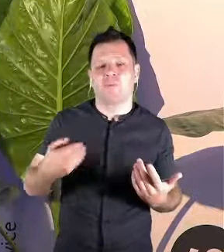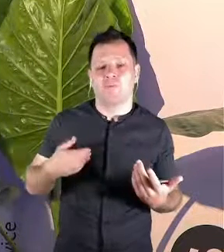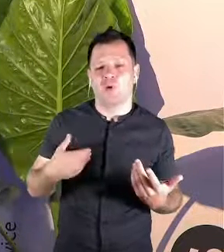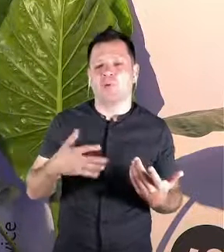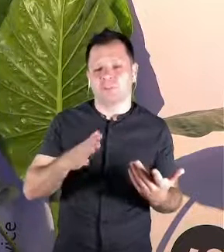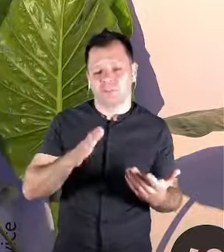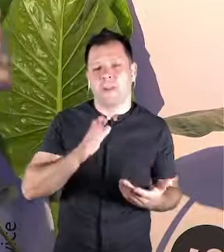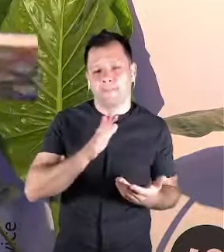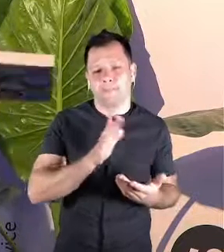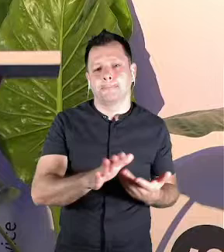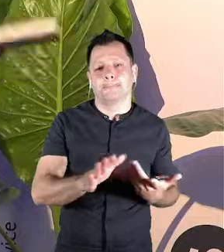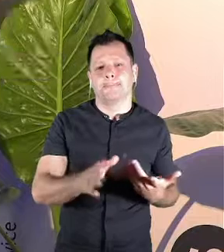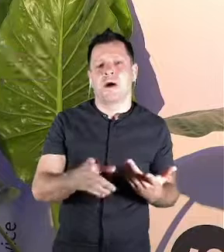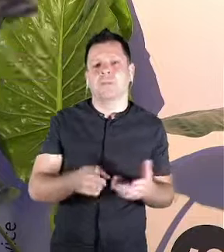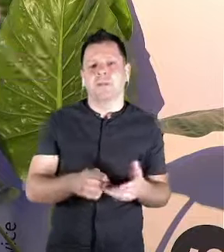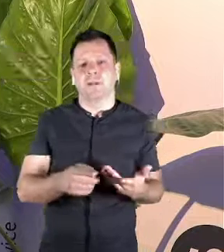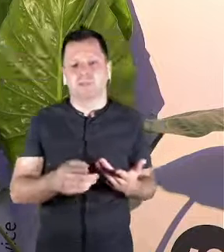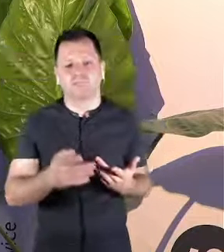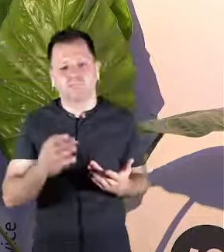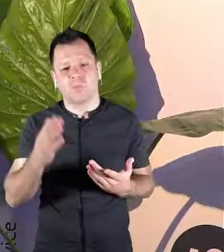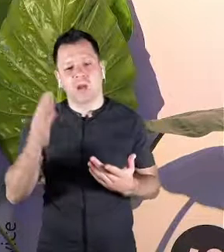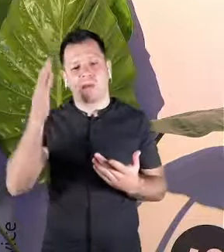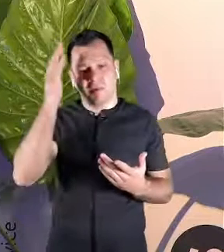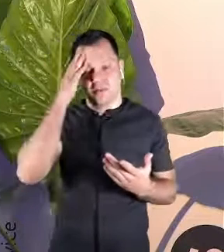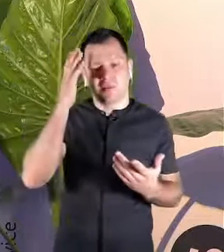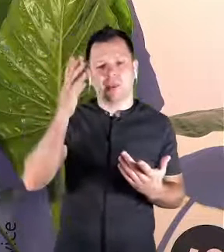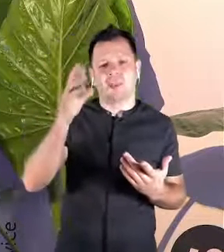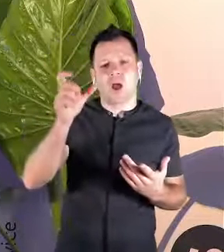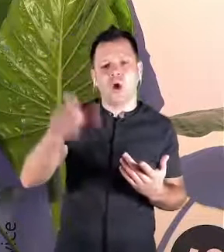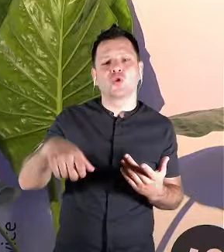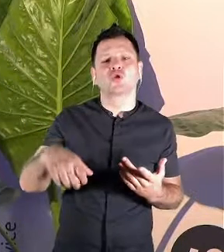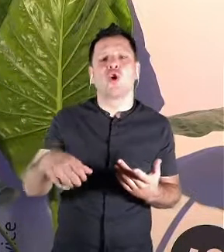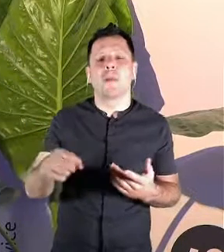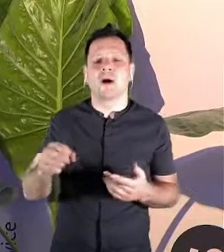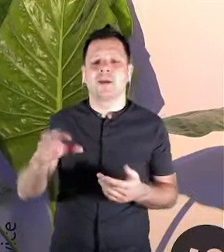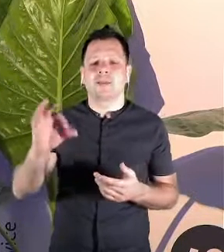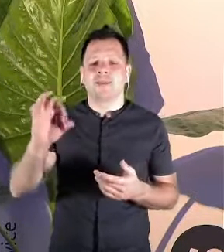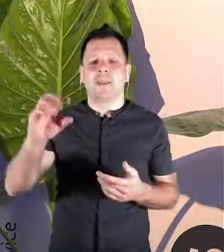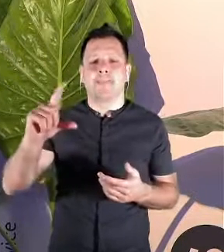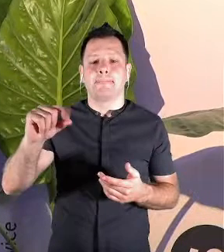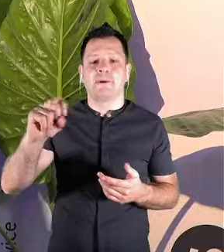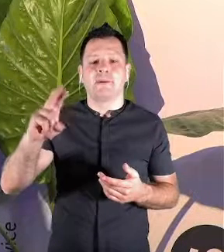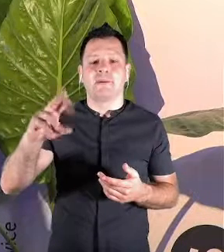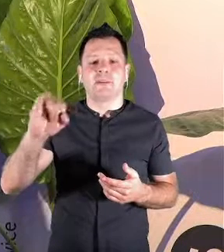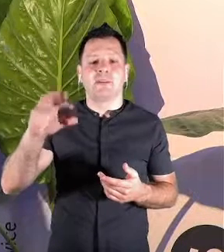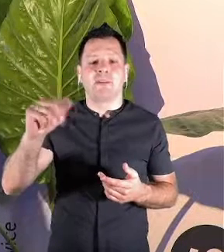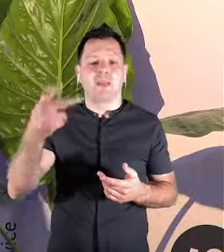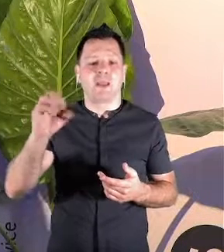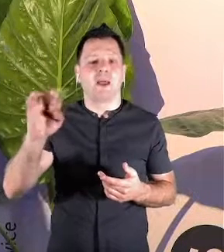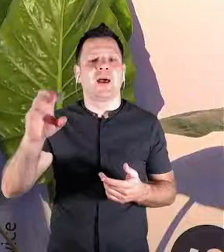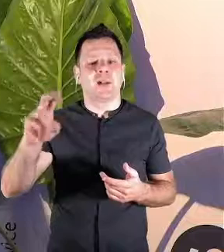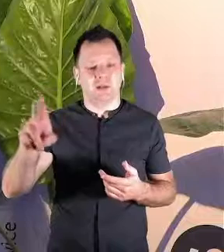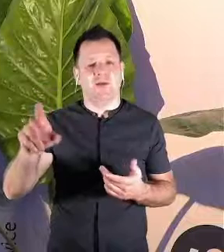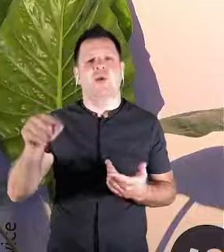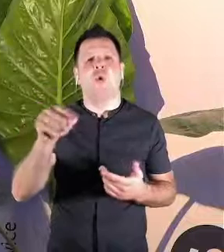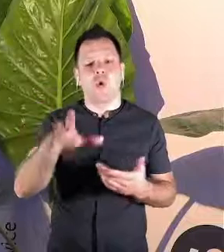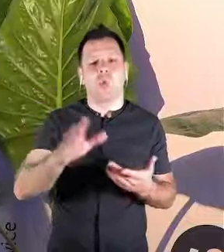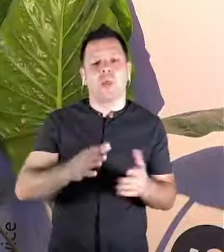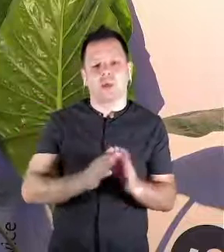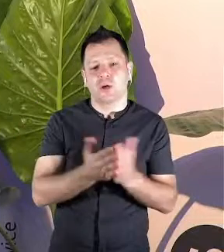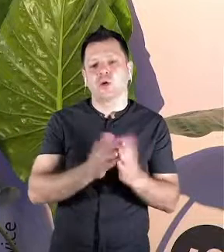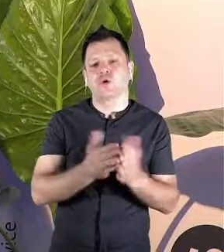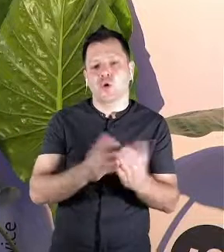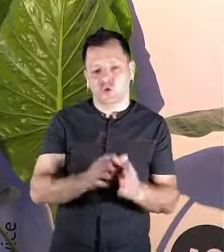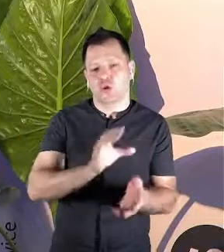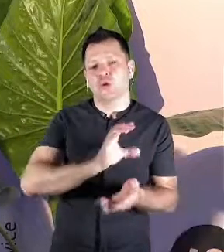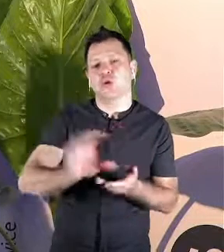he's called Philip Springer. I guess he might be familiar with you maybe while publishing the book, and he's